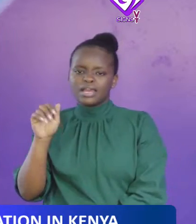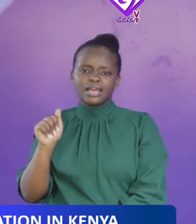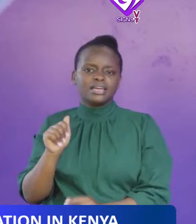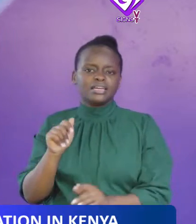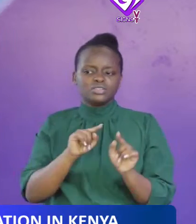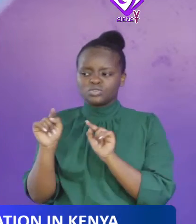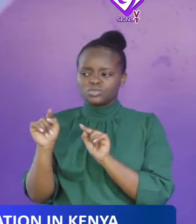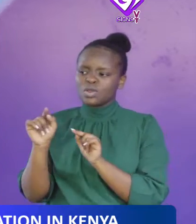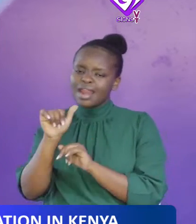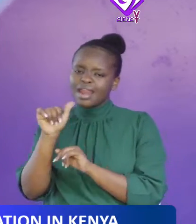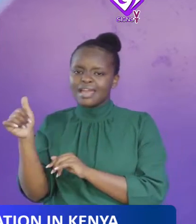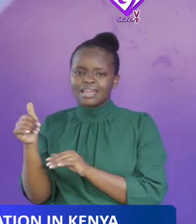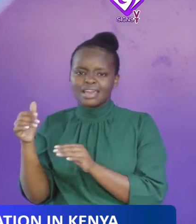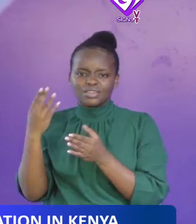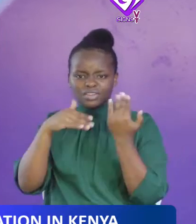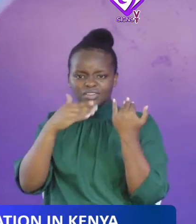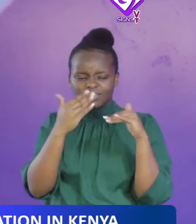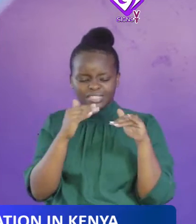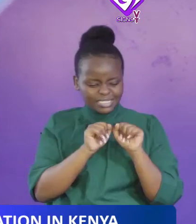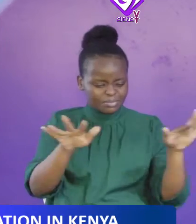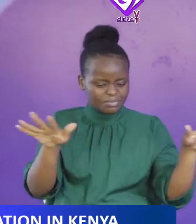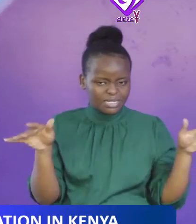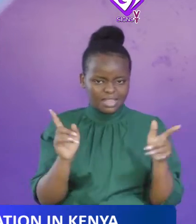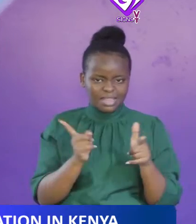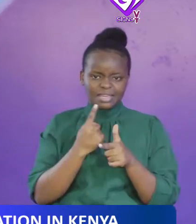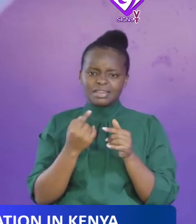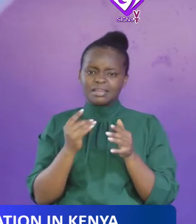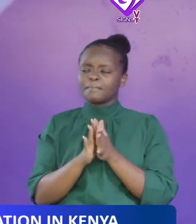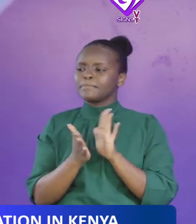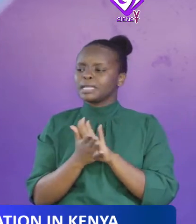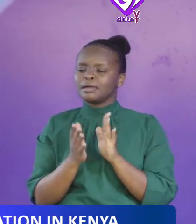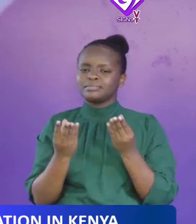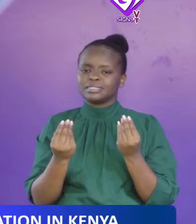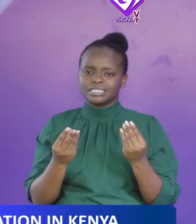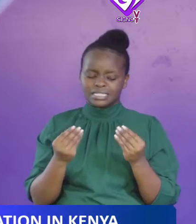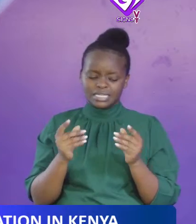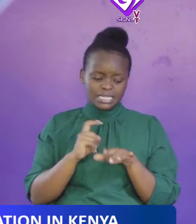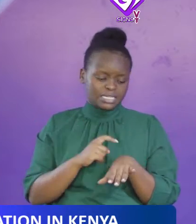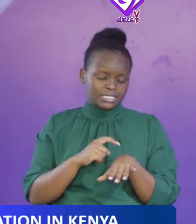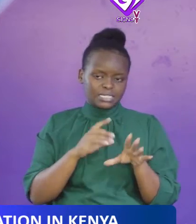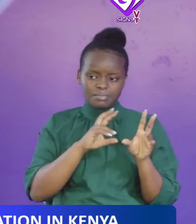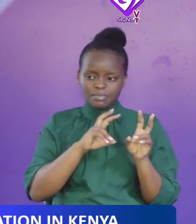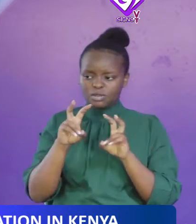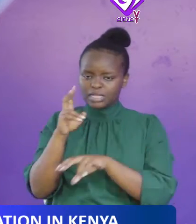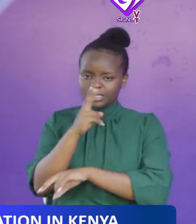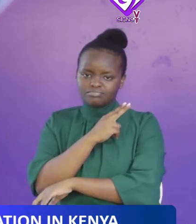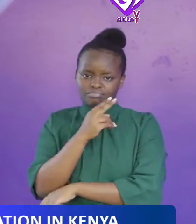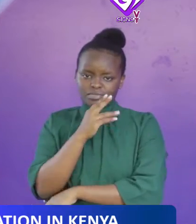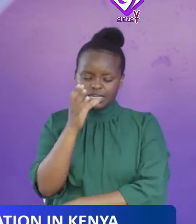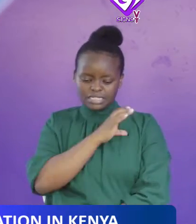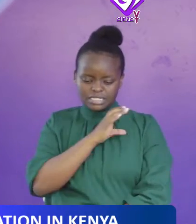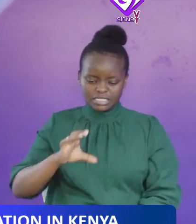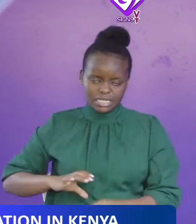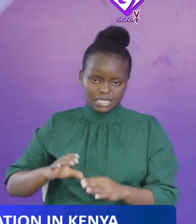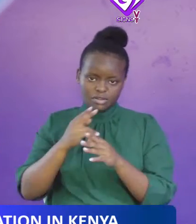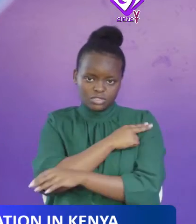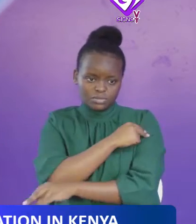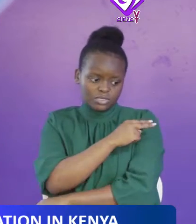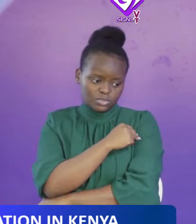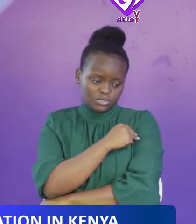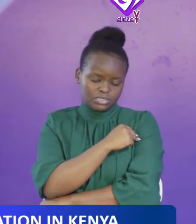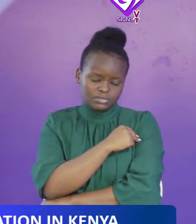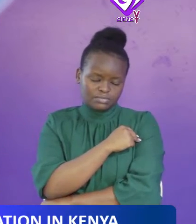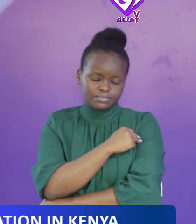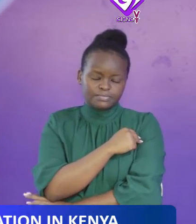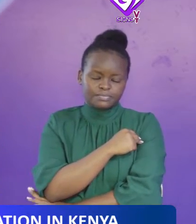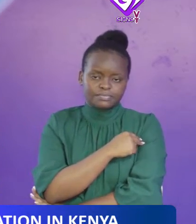university. Spread it out, and it becomes very easy to. And when you look at Christian hospitals or hospitals within the